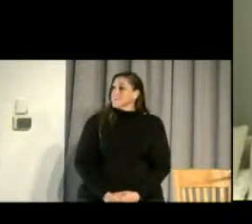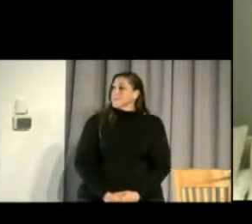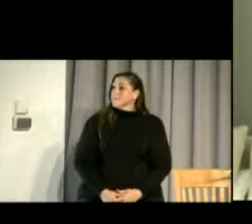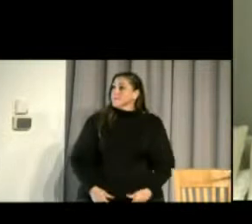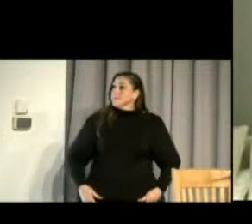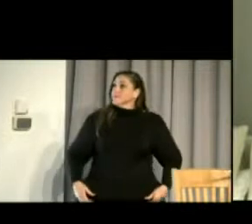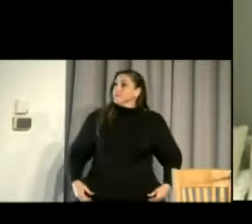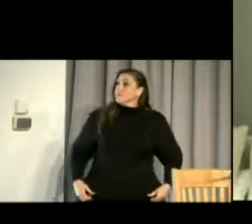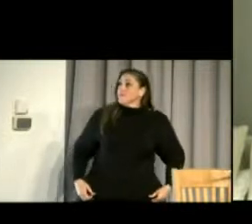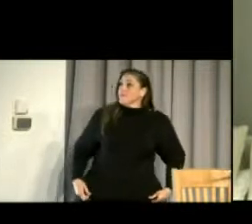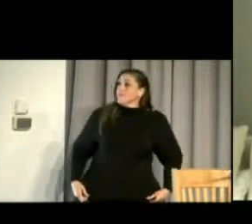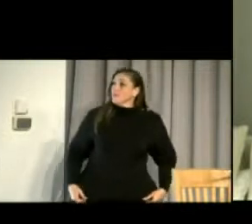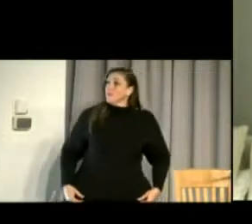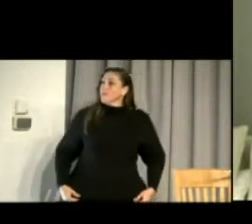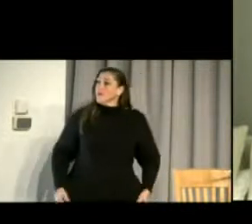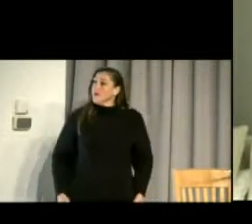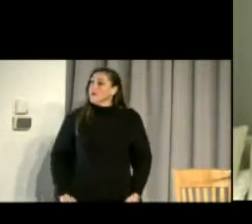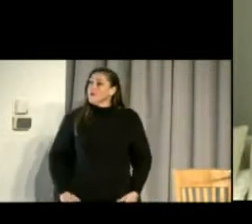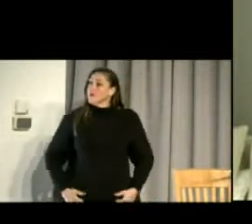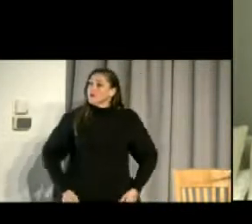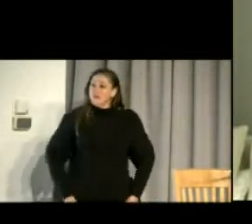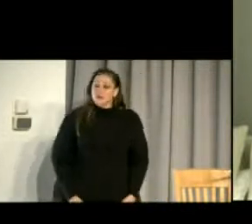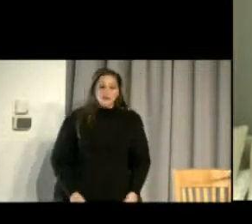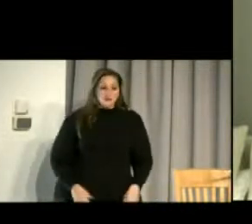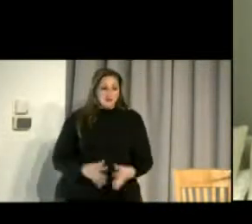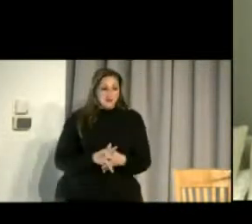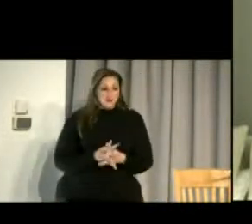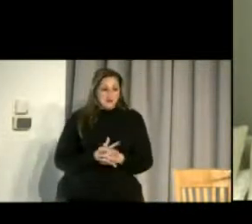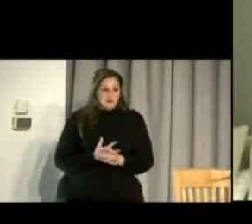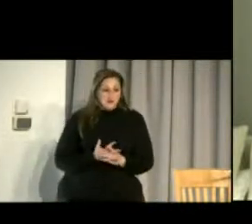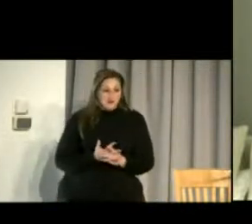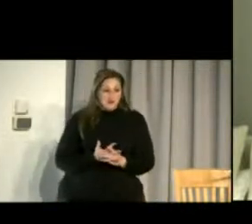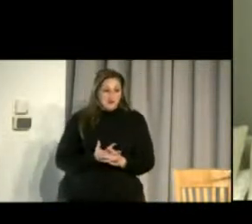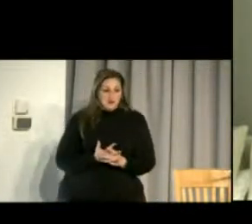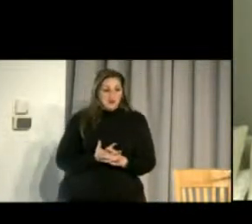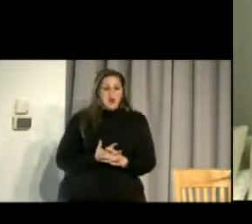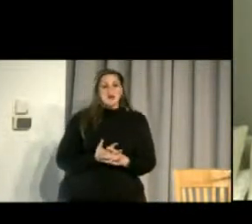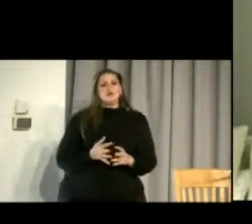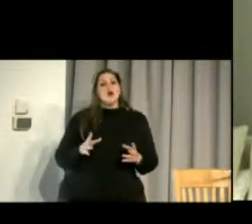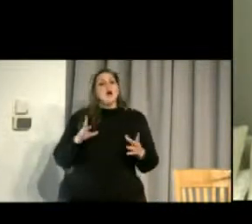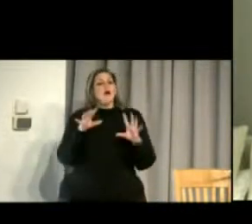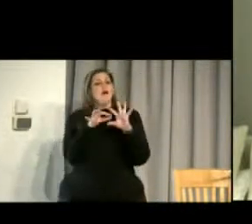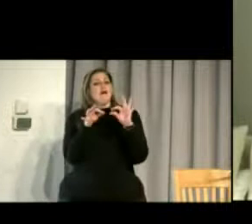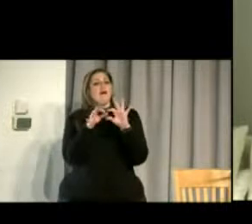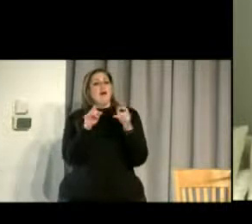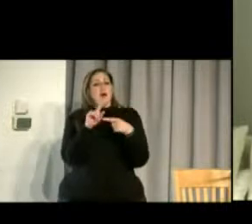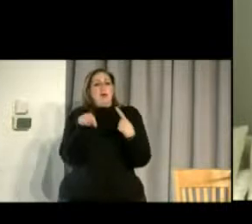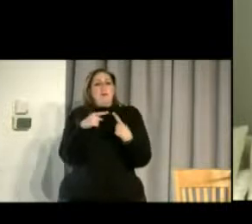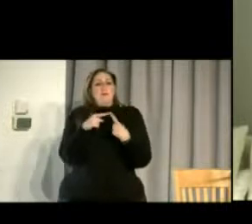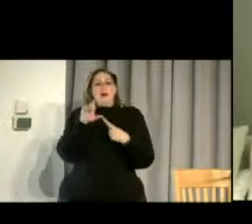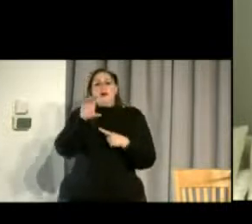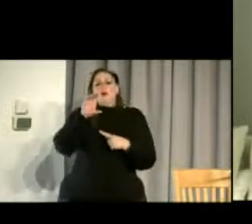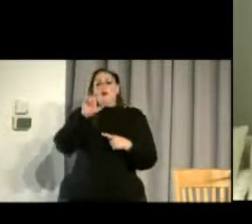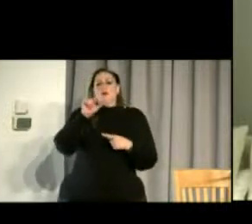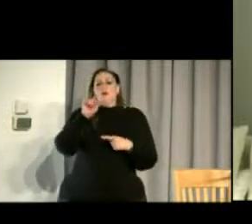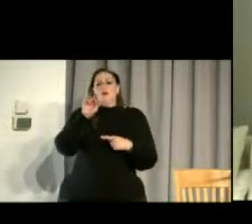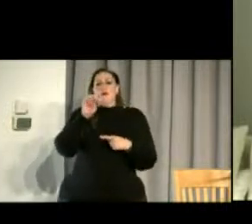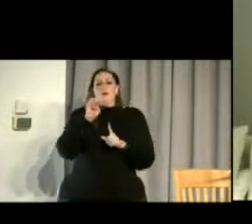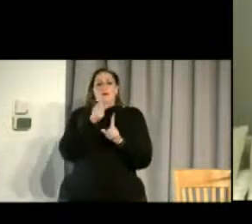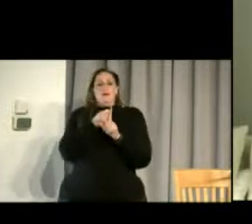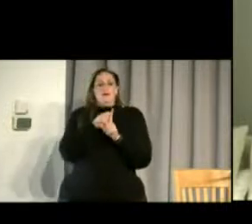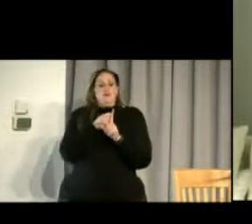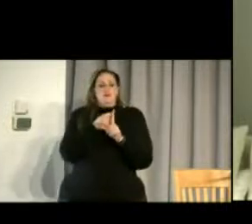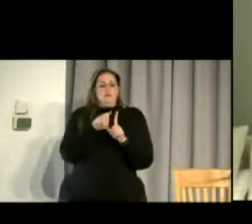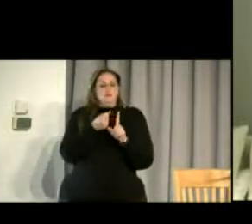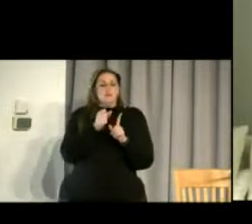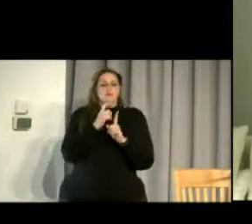I want to switch gears just a bit and talk for a minute about climate change. So what impact would you say that climate change